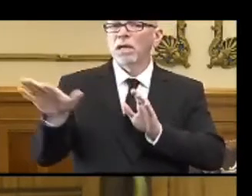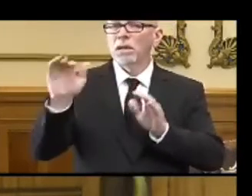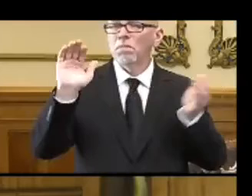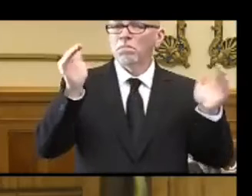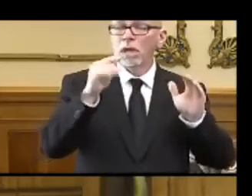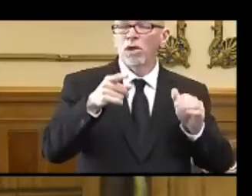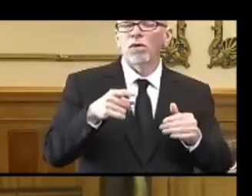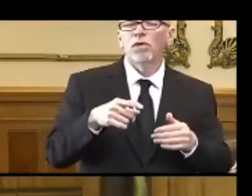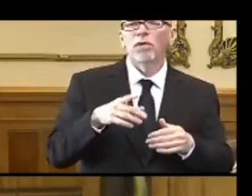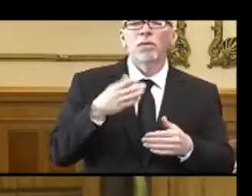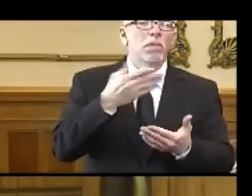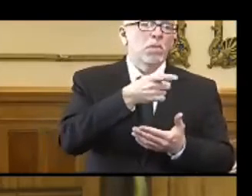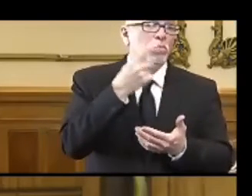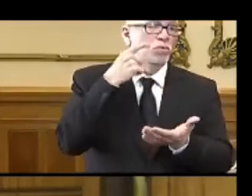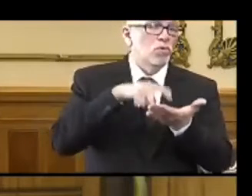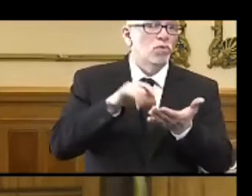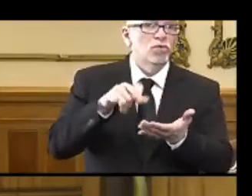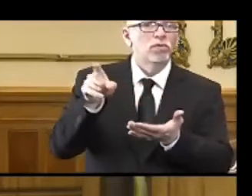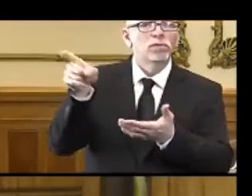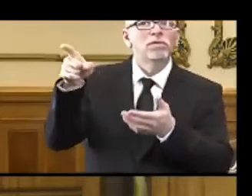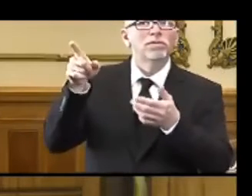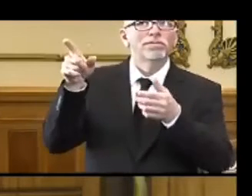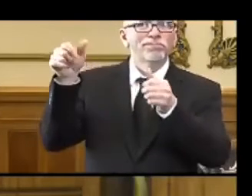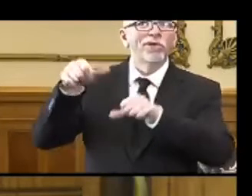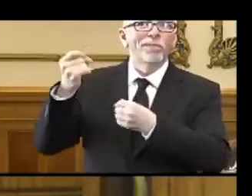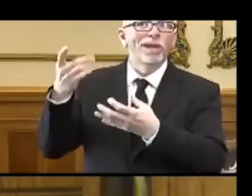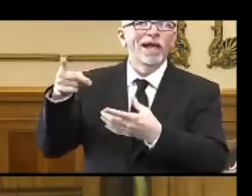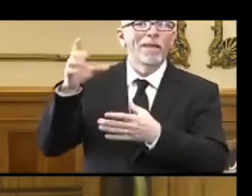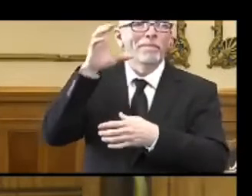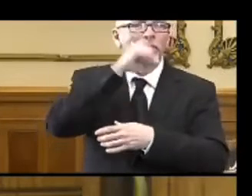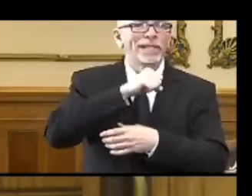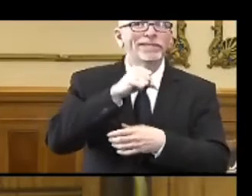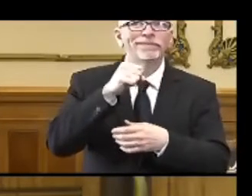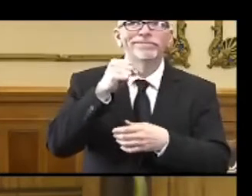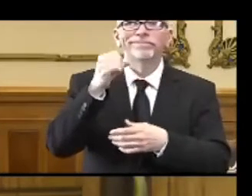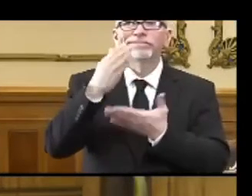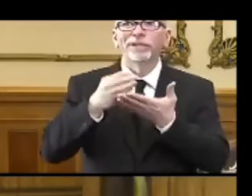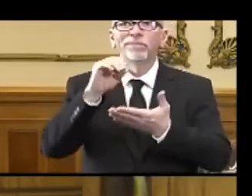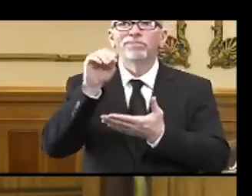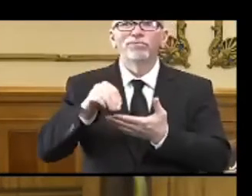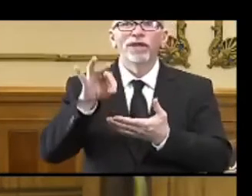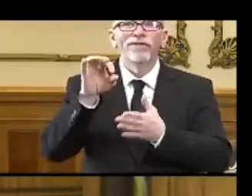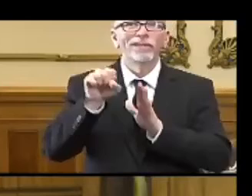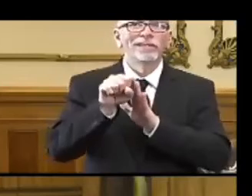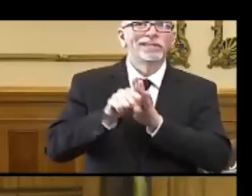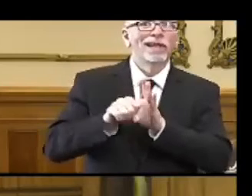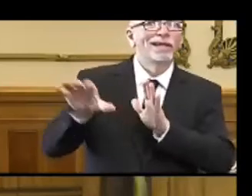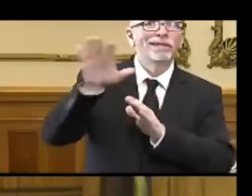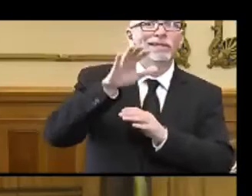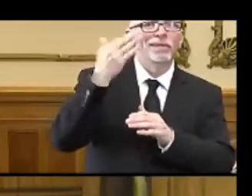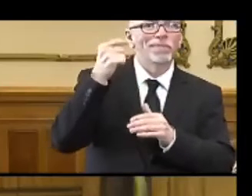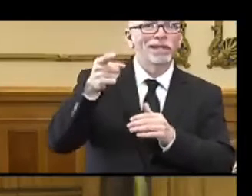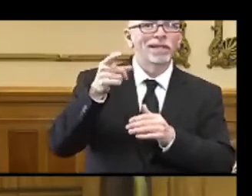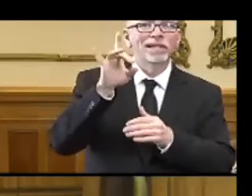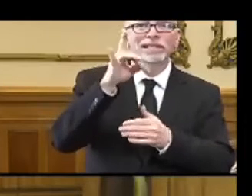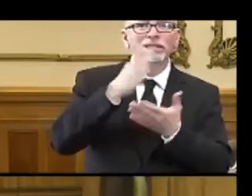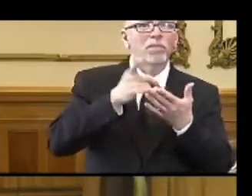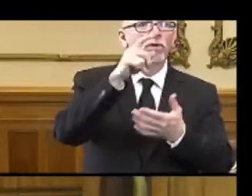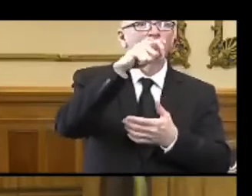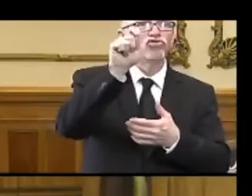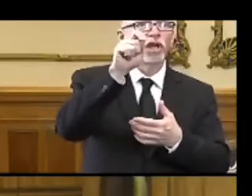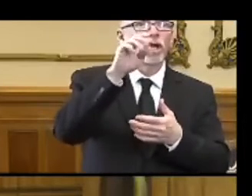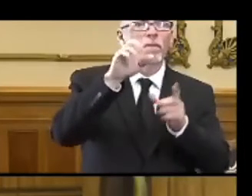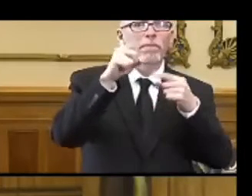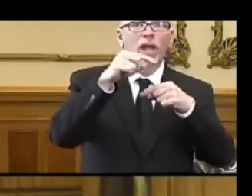at this too, they're also posting that they're missing significant portions of this data because the data is based on whether somebody checked a box on a lab slip.